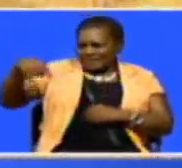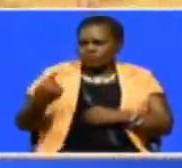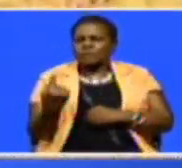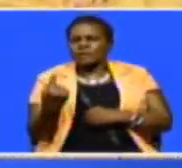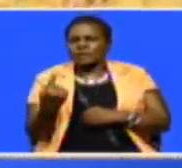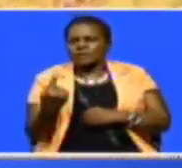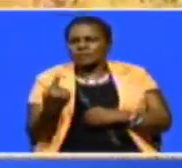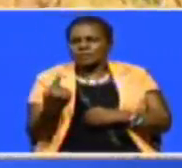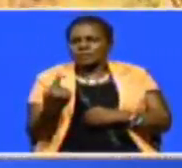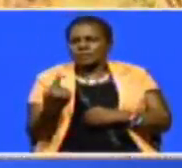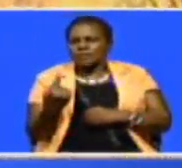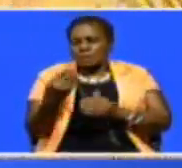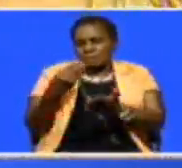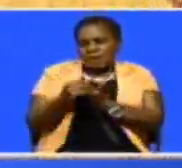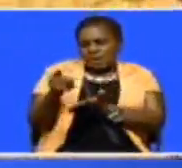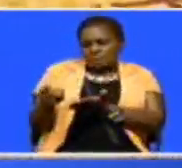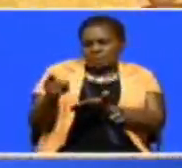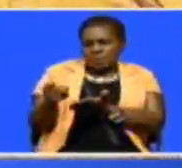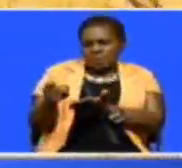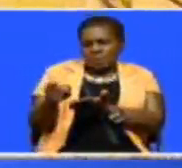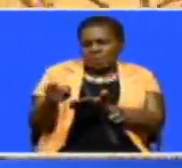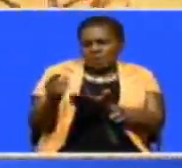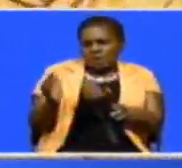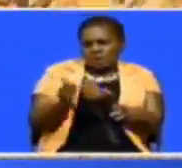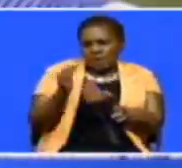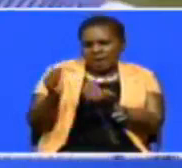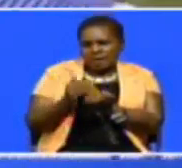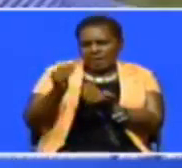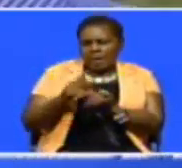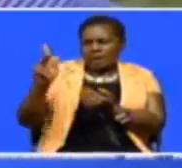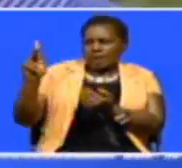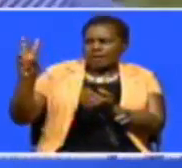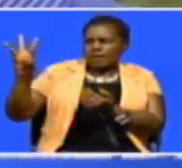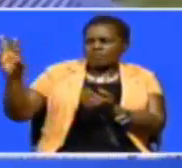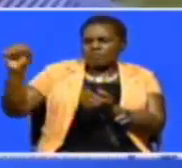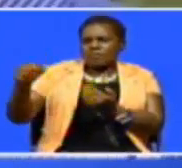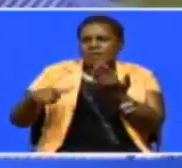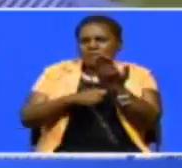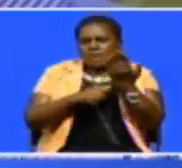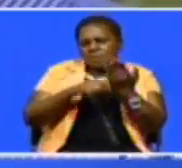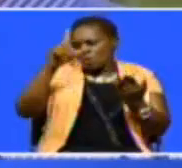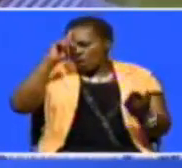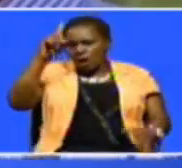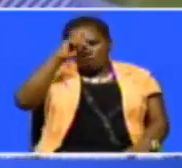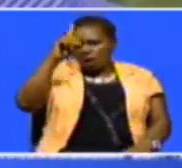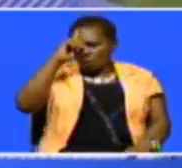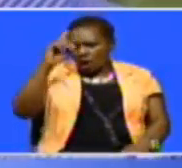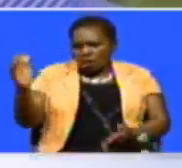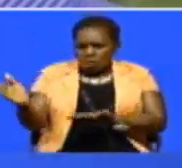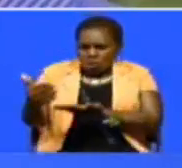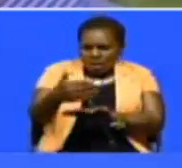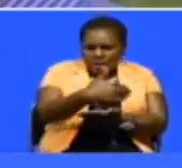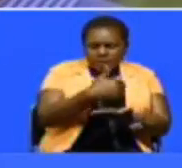shillings. Proceeds of the fund will go into the welfare of the rangers. Instead of just naming for the sake of naming, we raise